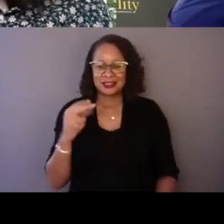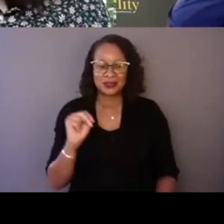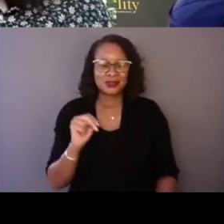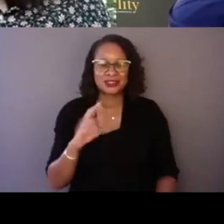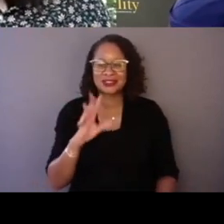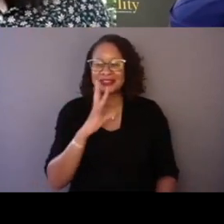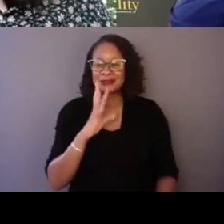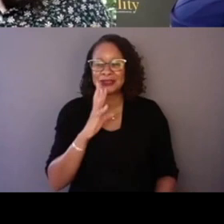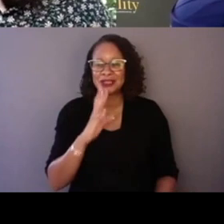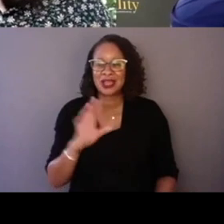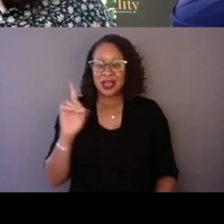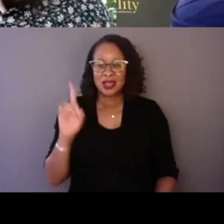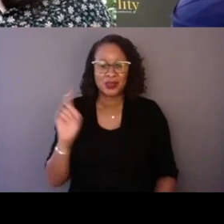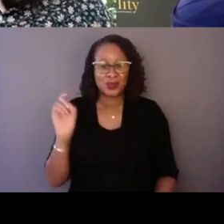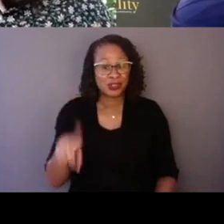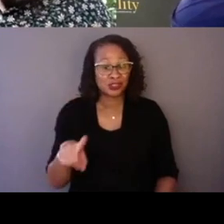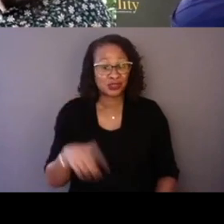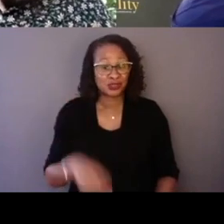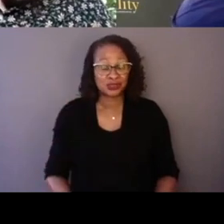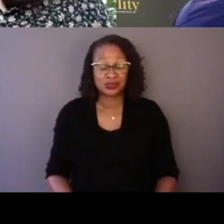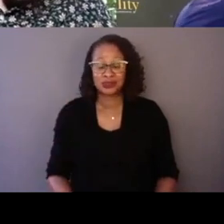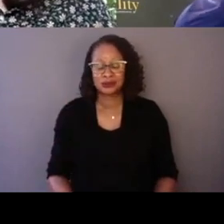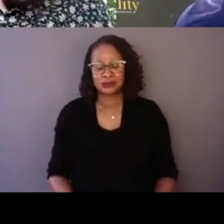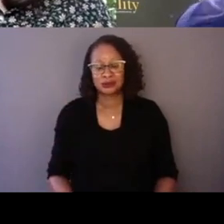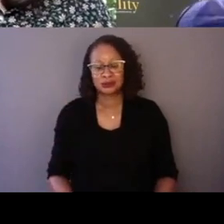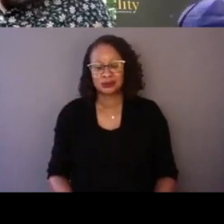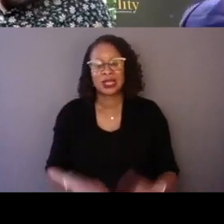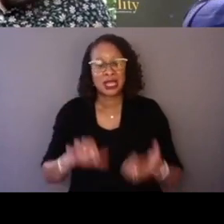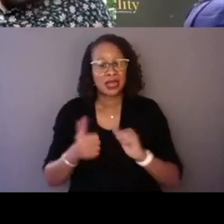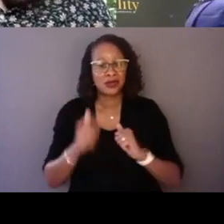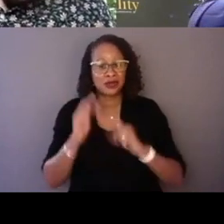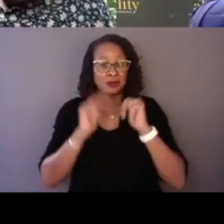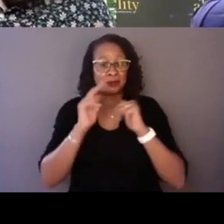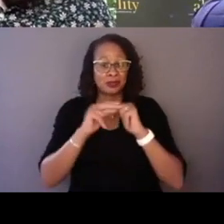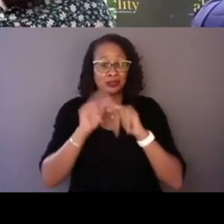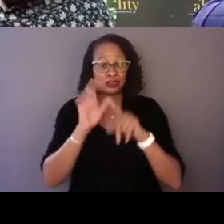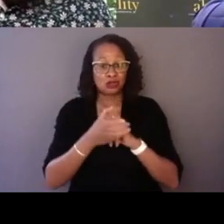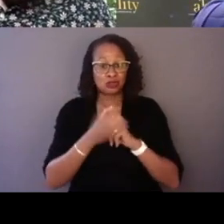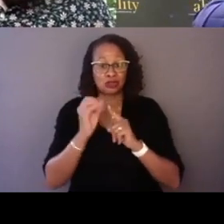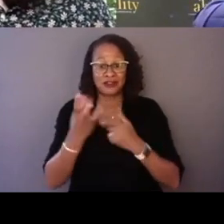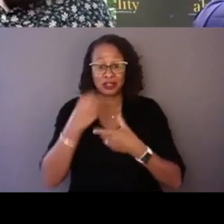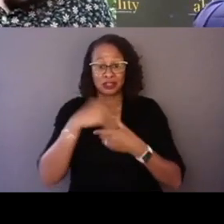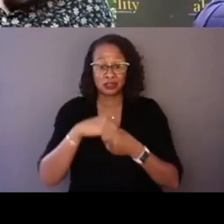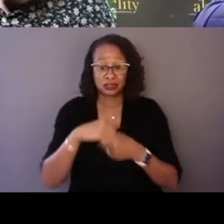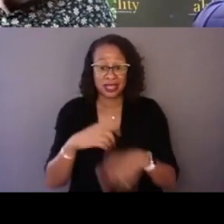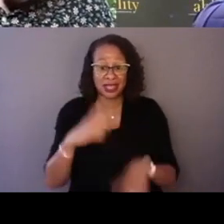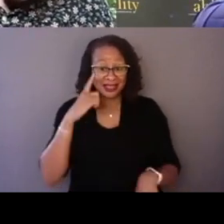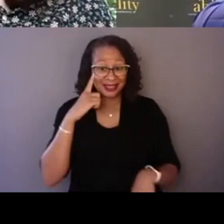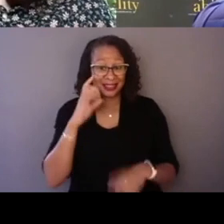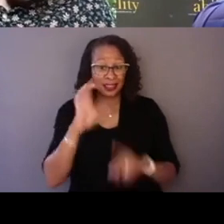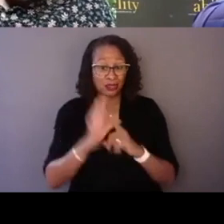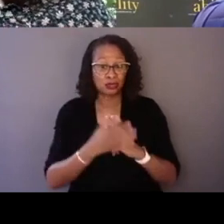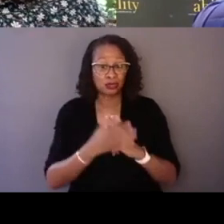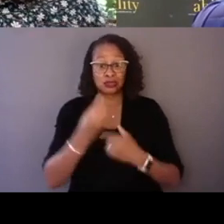is, how do you build a culture of inclusion? And I think a culture of